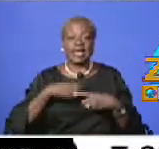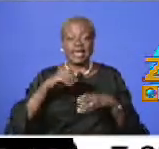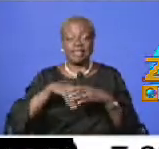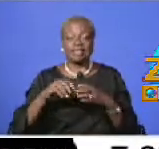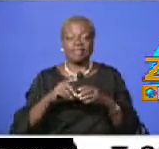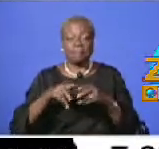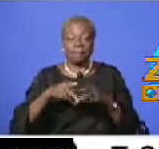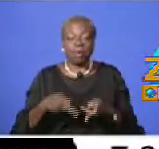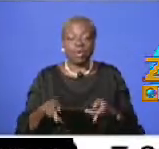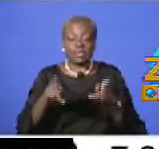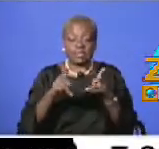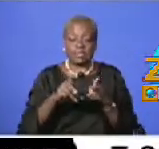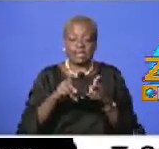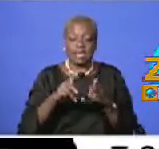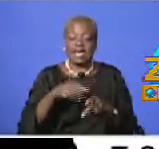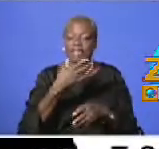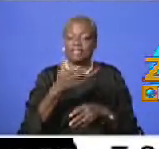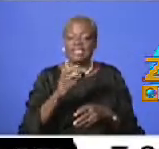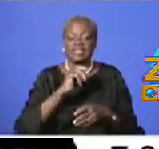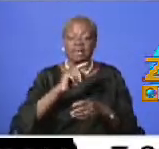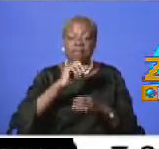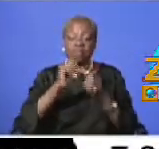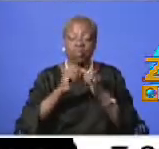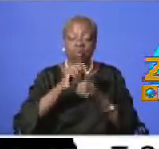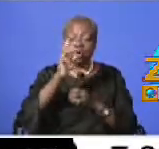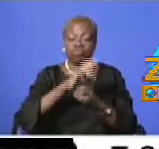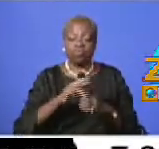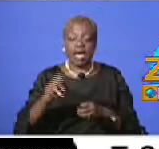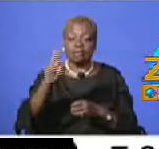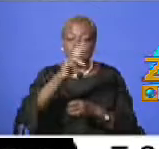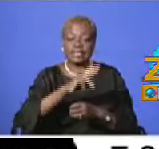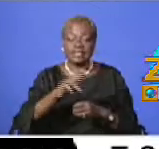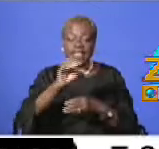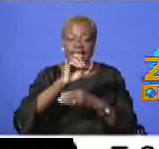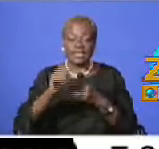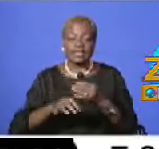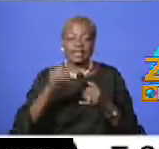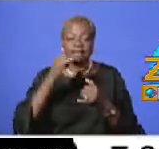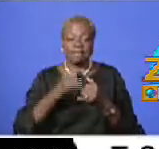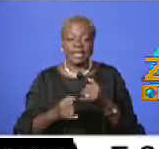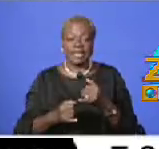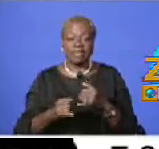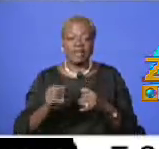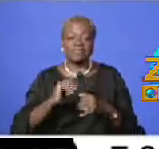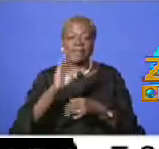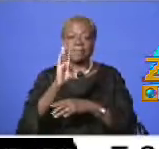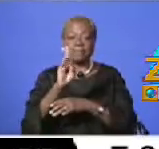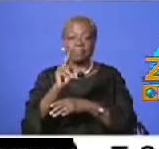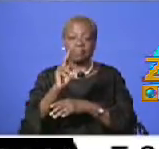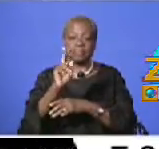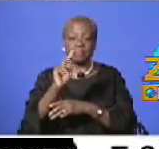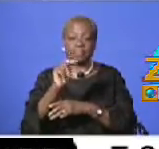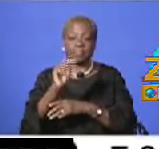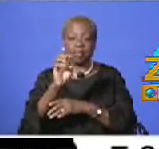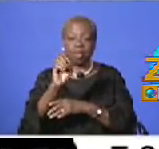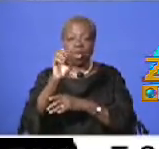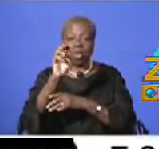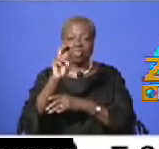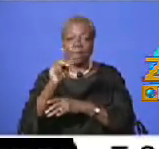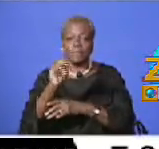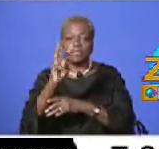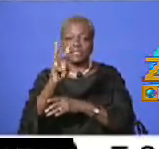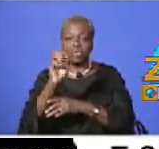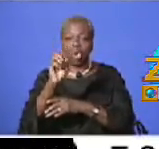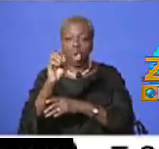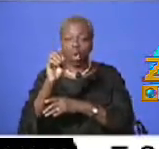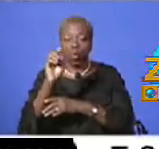And their leaves are more rounded at the end. And finally, we have the buttonwood, that their seeds